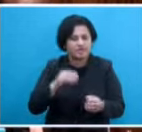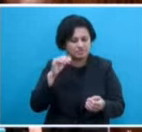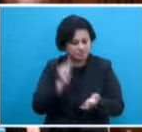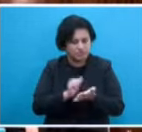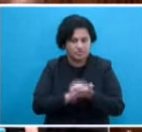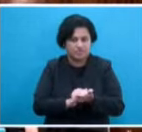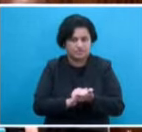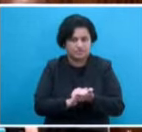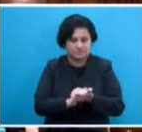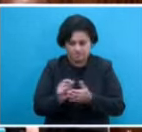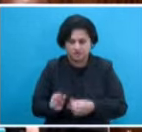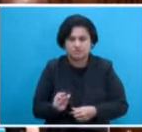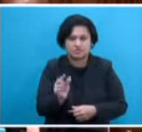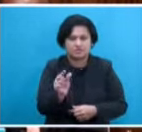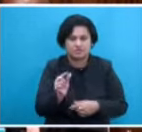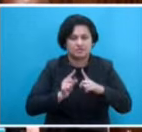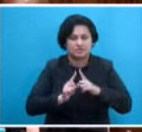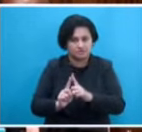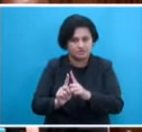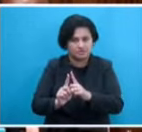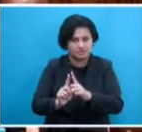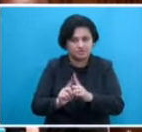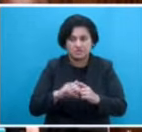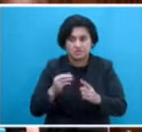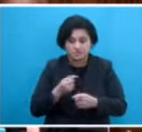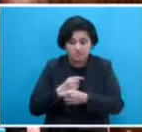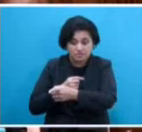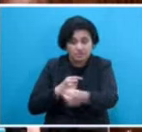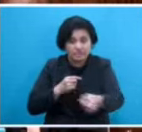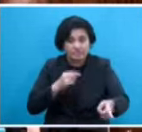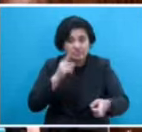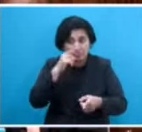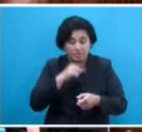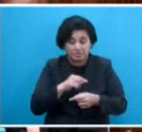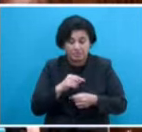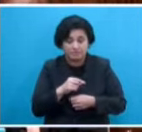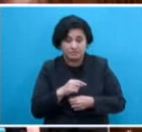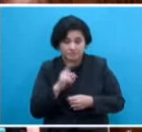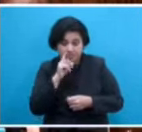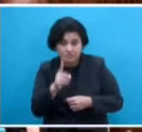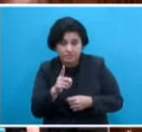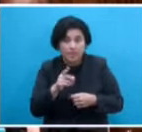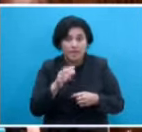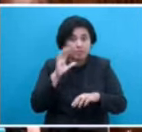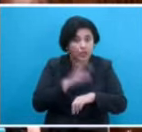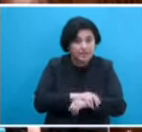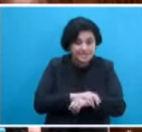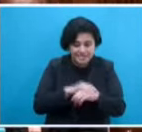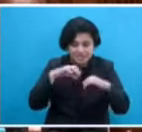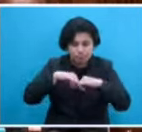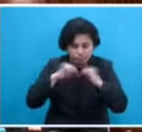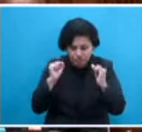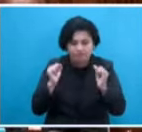the government. The truth is, when citizens believe that police do not investigate and charge leaders and those that are